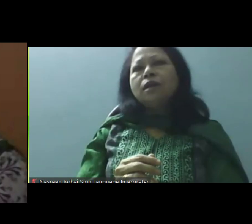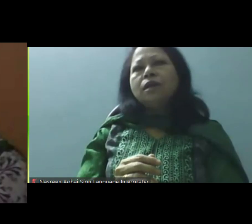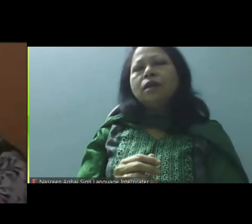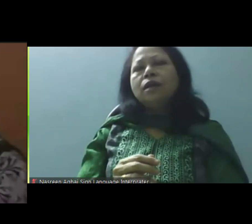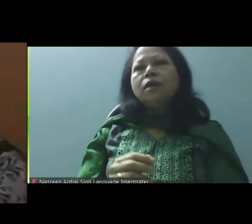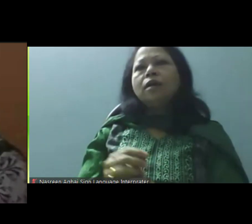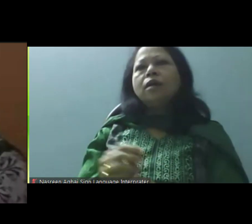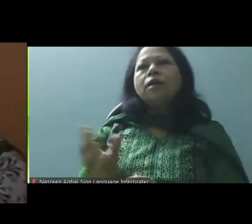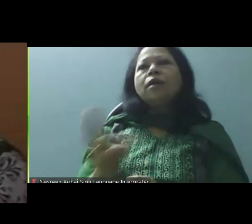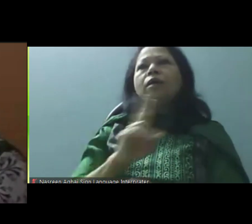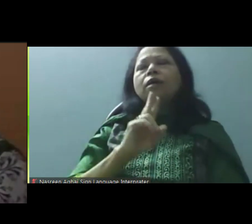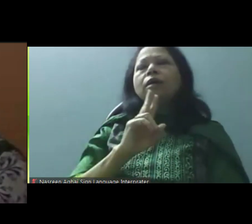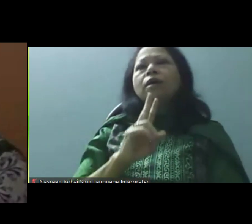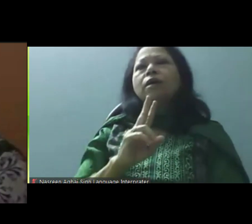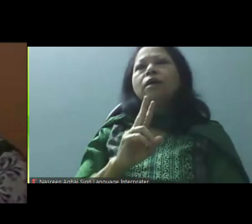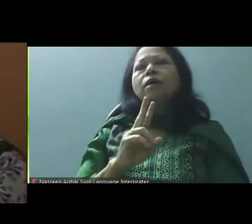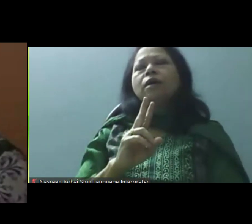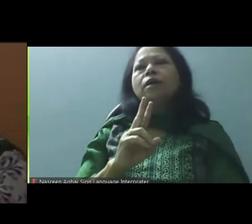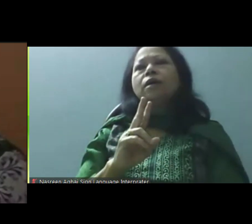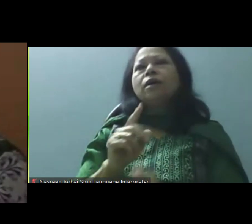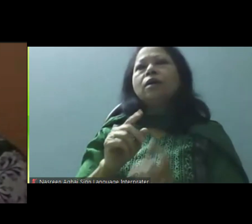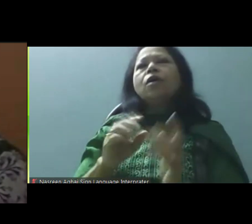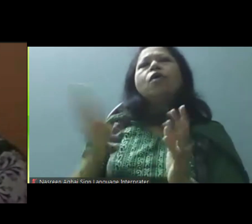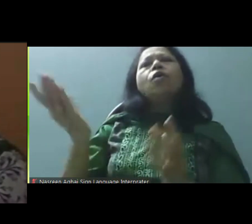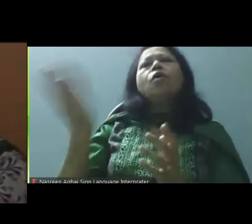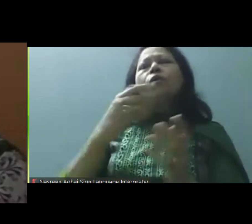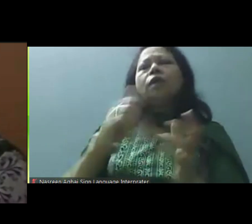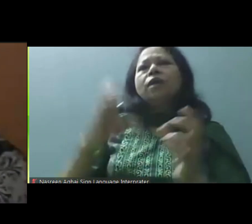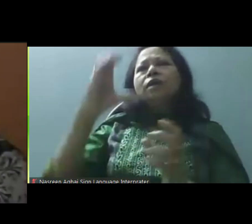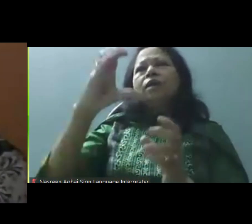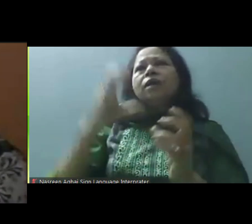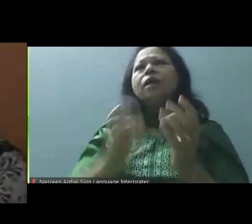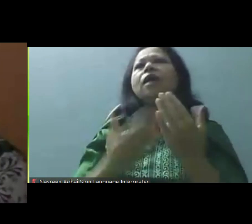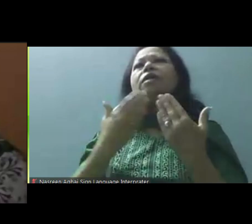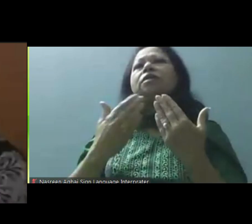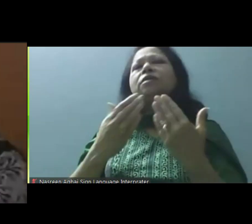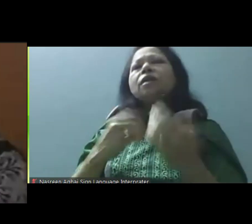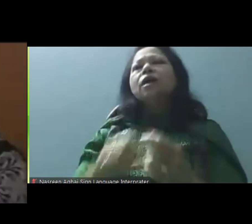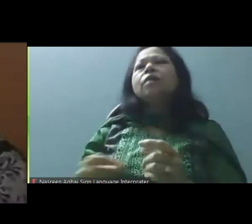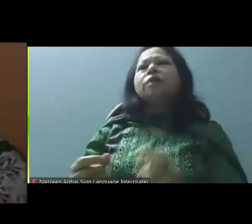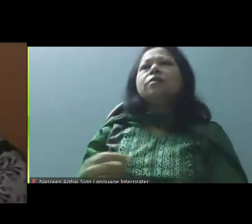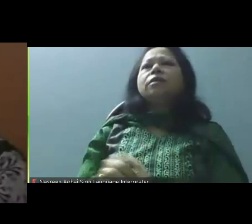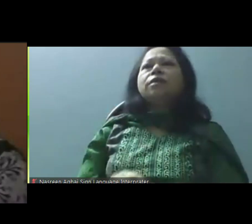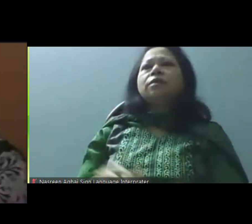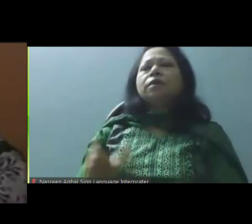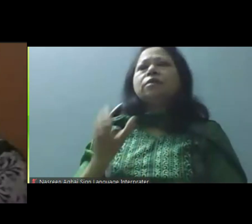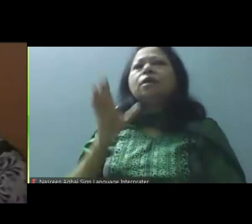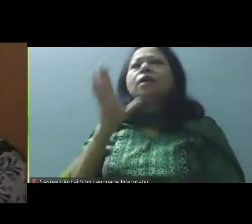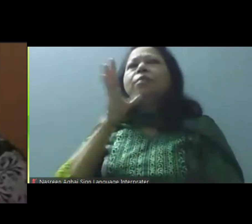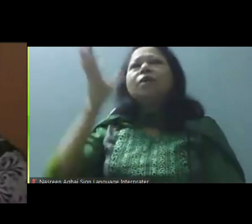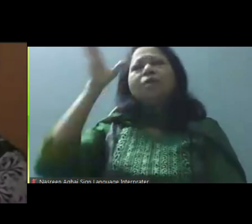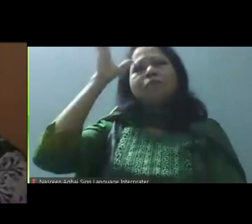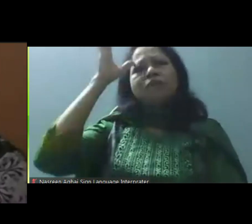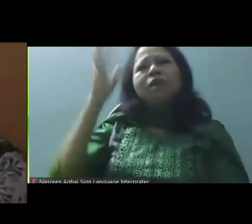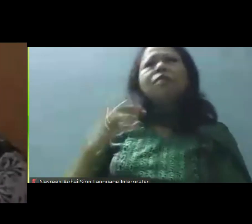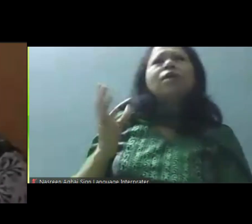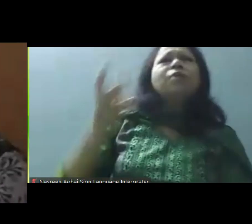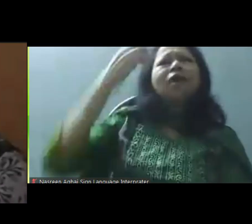of online classes, parents faces many problems and issues